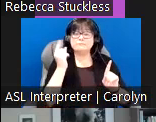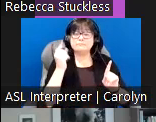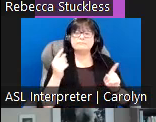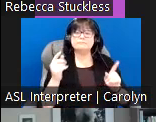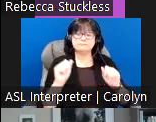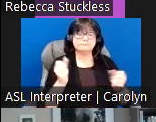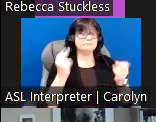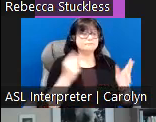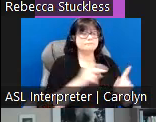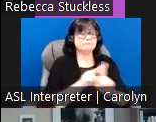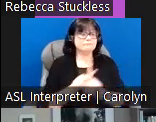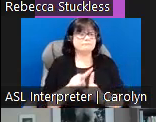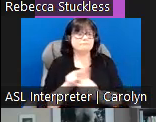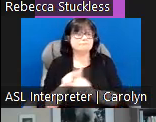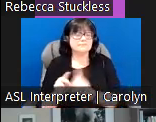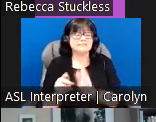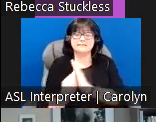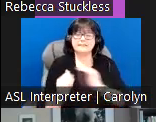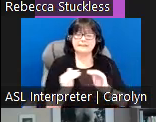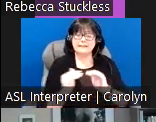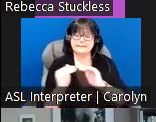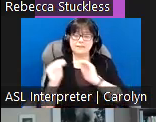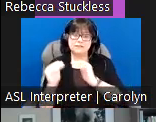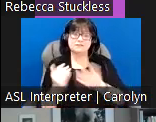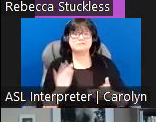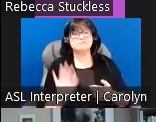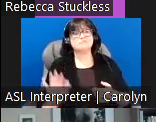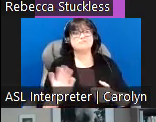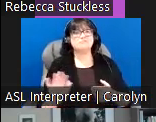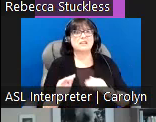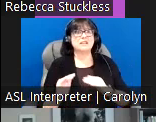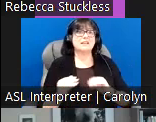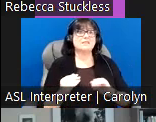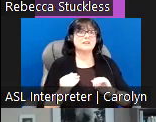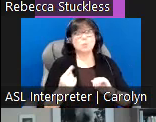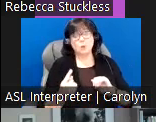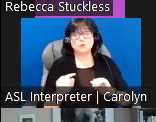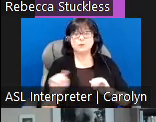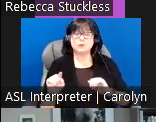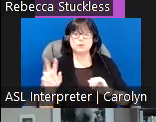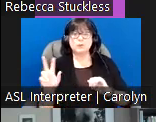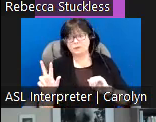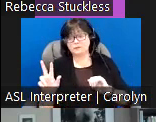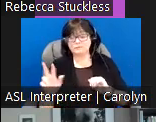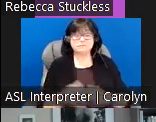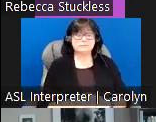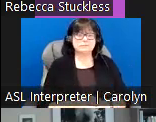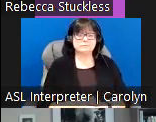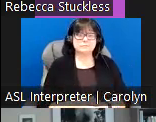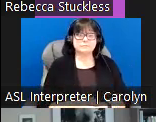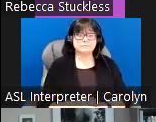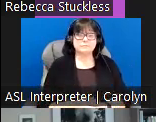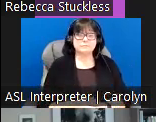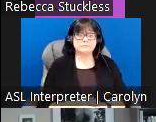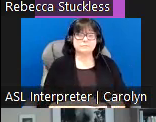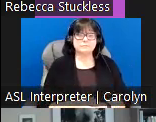applicability in terms of the skill levels. That would be about level 1 to level 3, basically. So it does have a broad